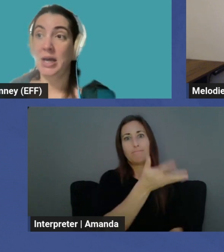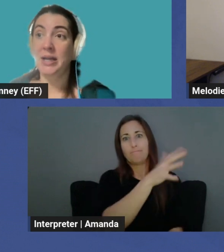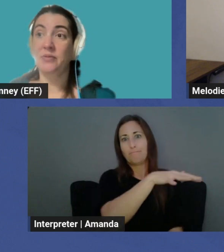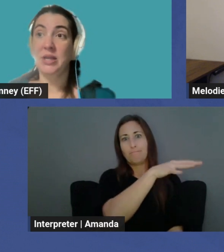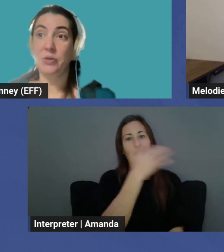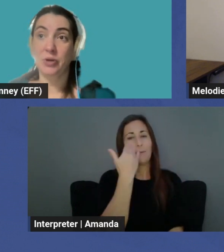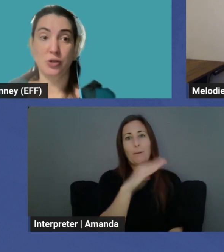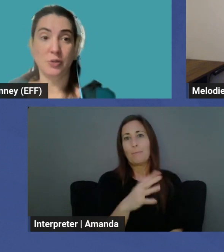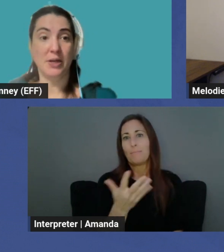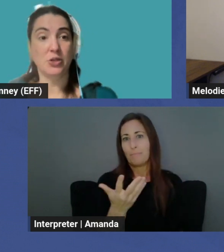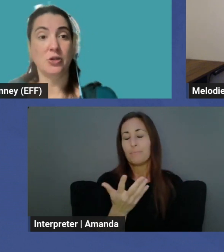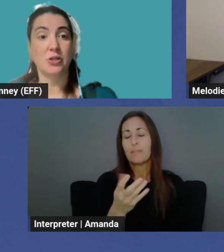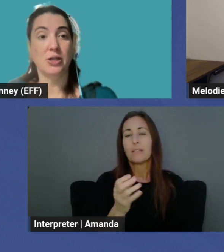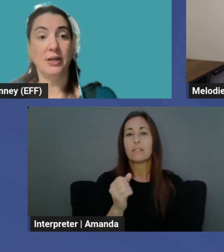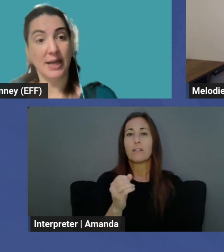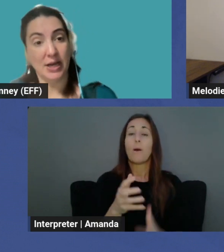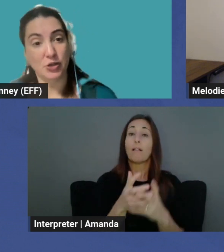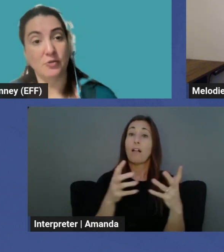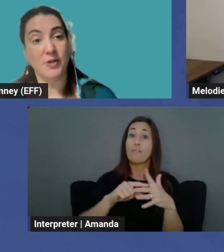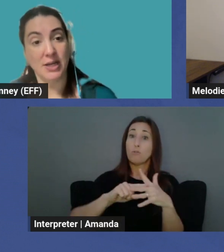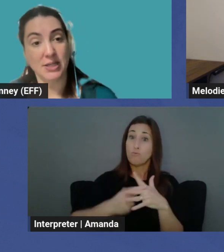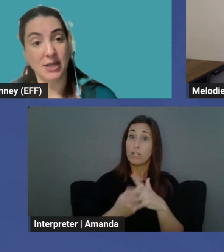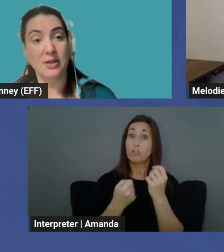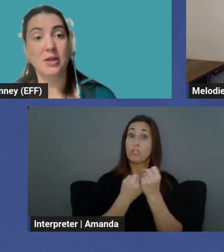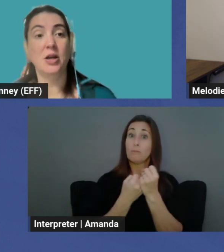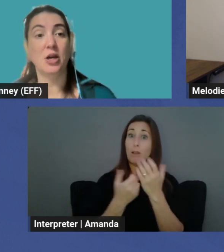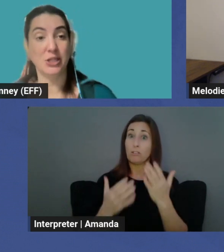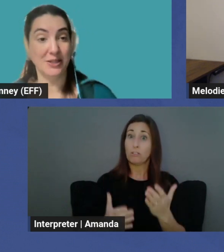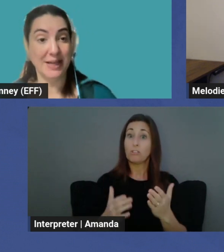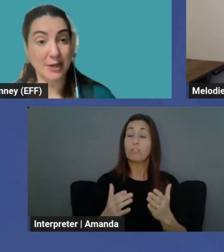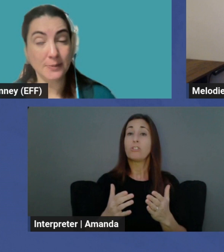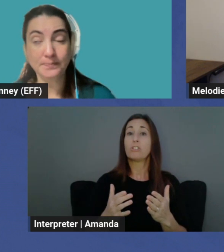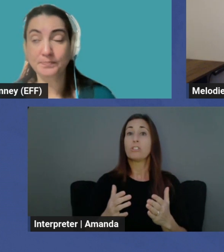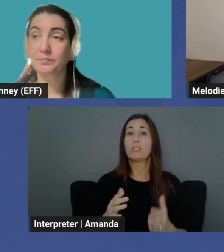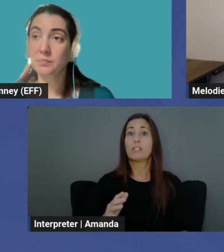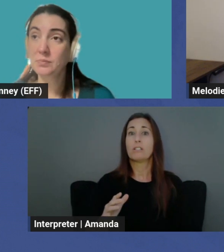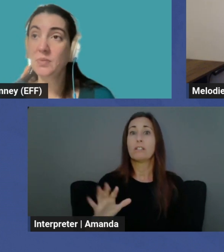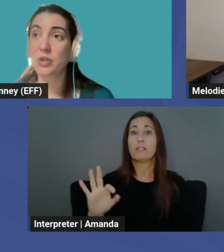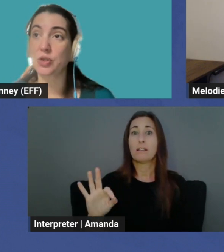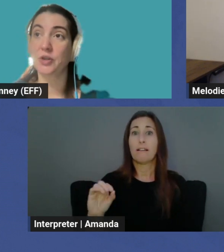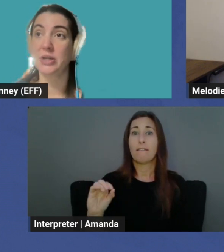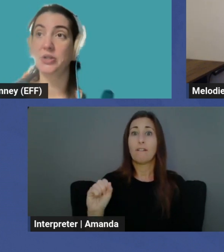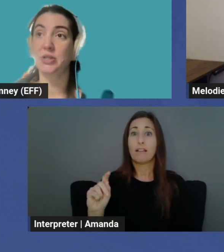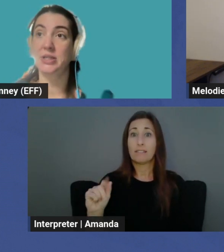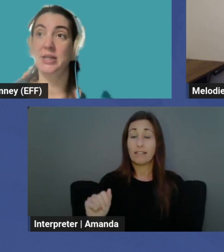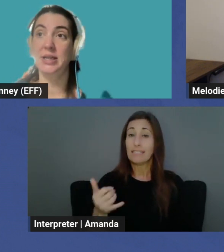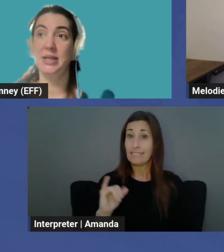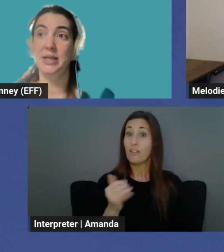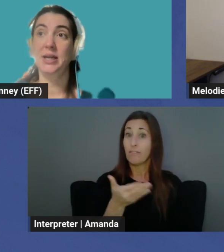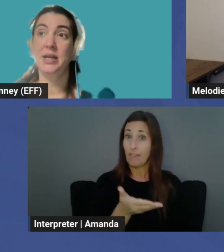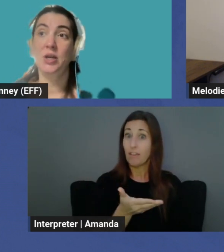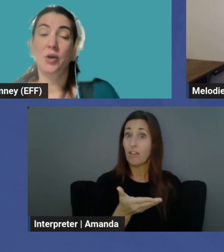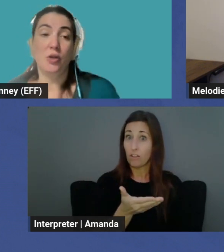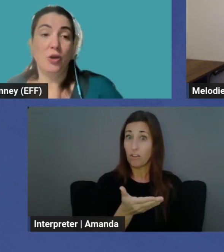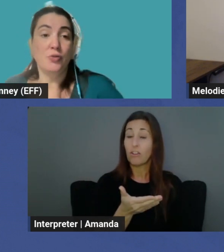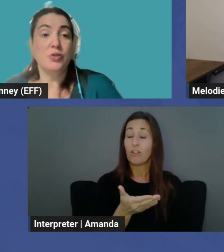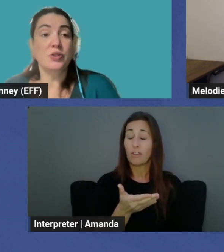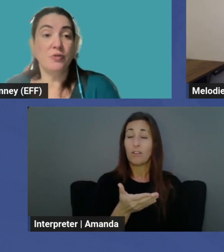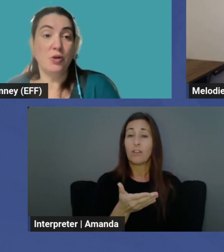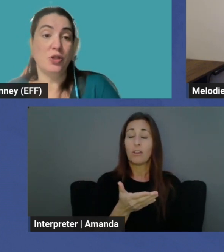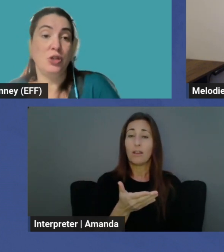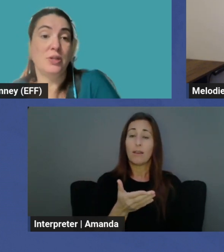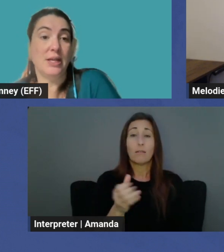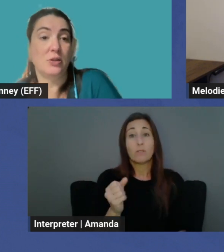a lot of the original sponsors in the House of FOSTA are still there. So if you're interested in